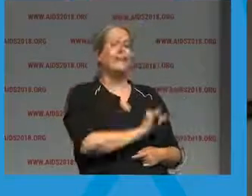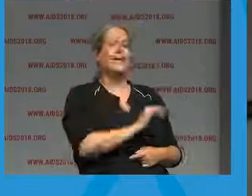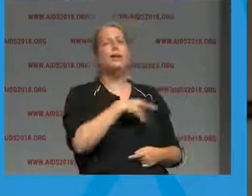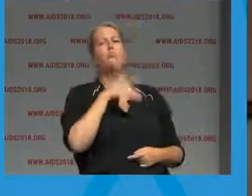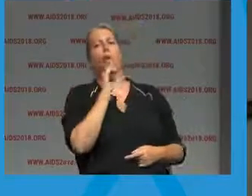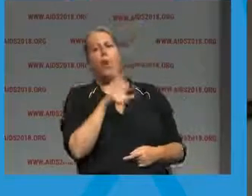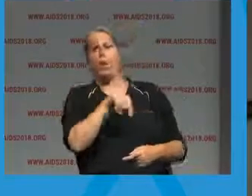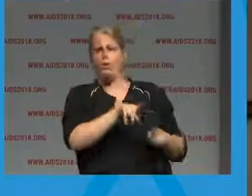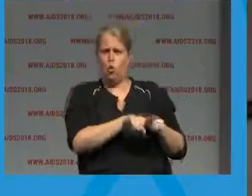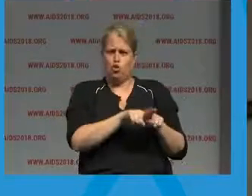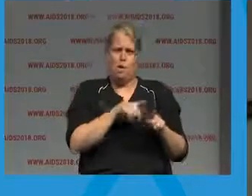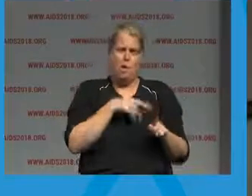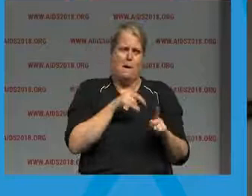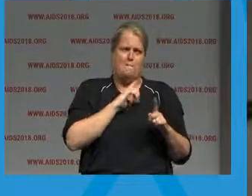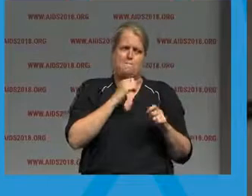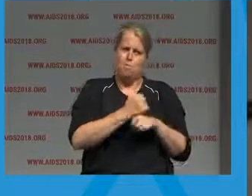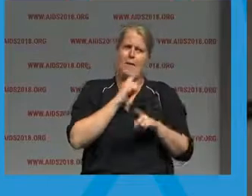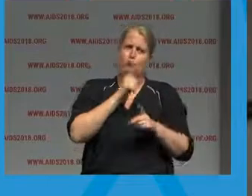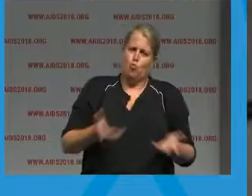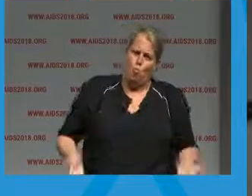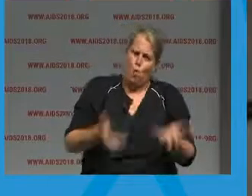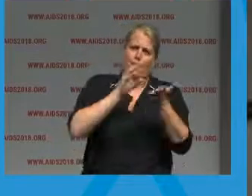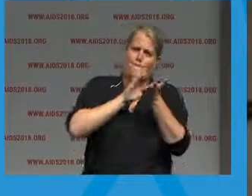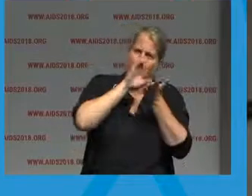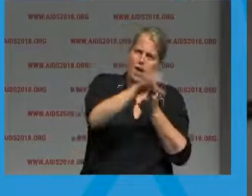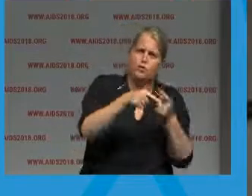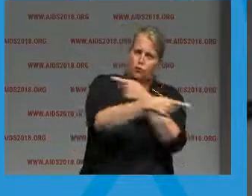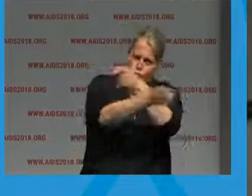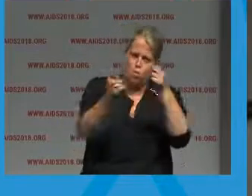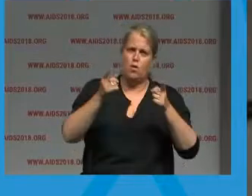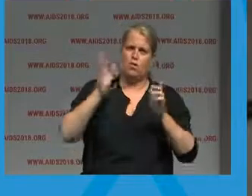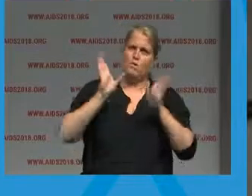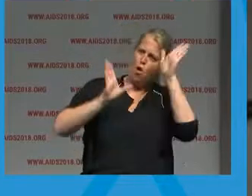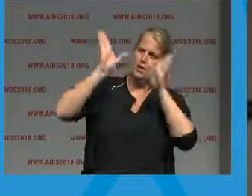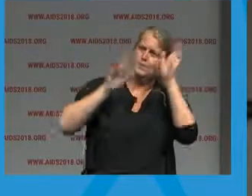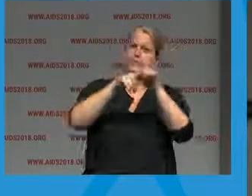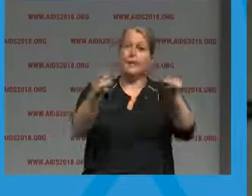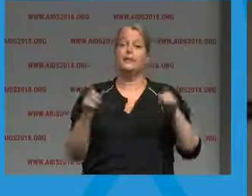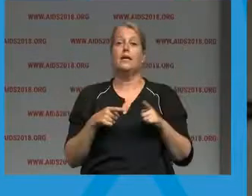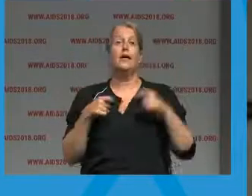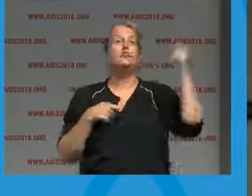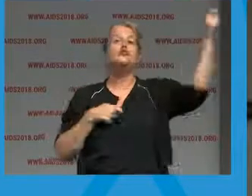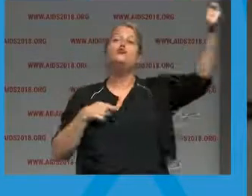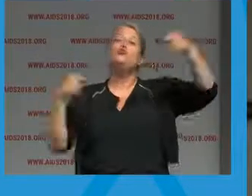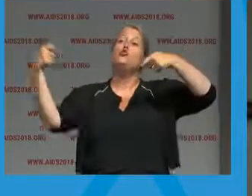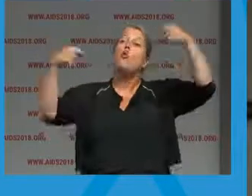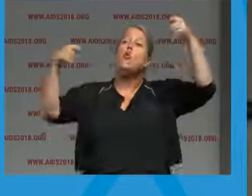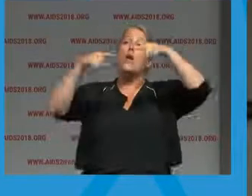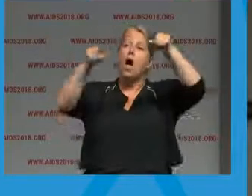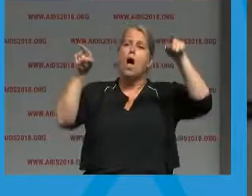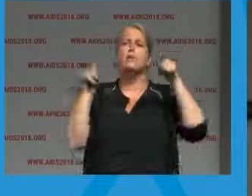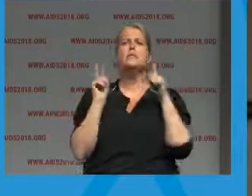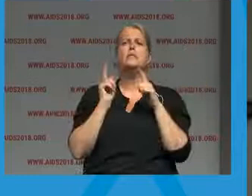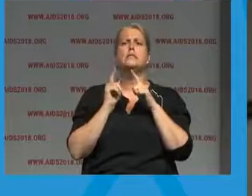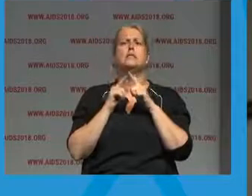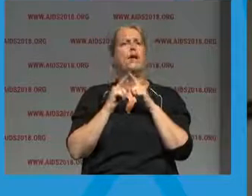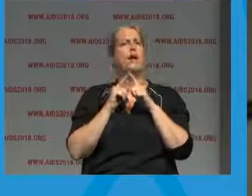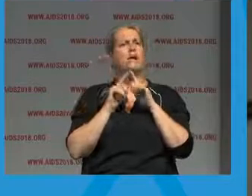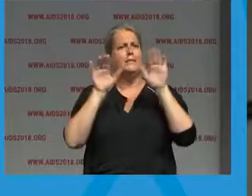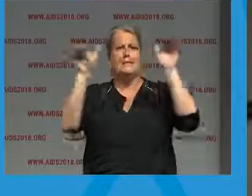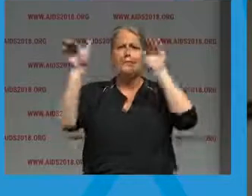to ensure that they have to be funded. So it's something that we're working on, and if the donors out here, we are really asking that they be